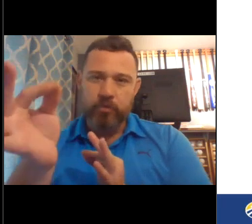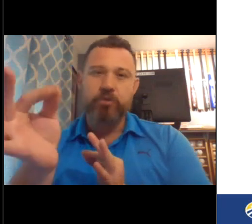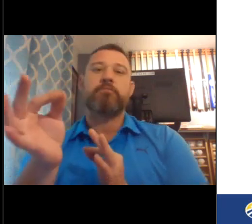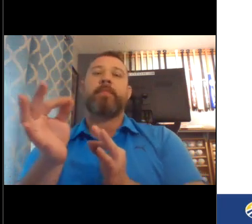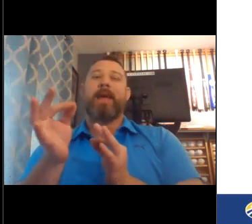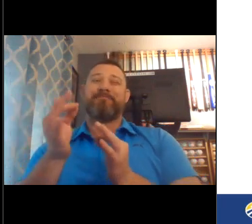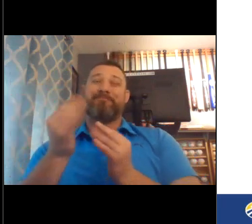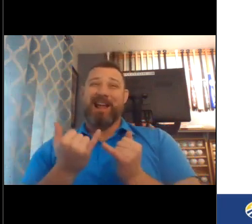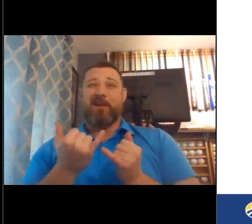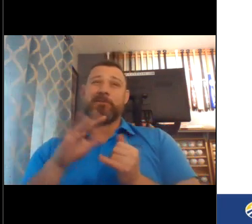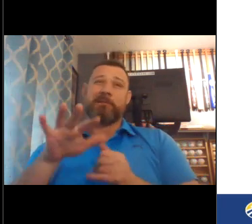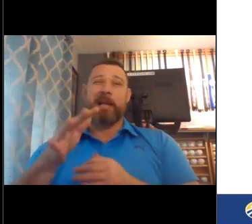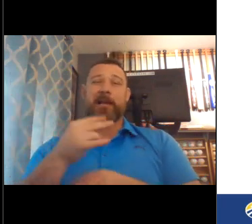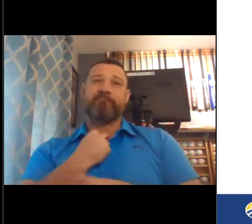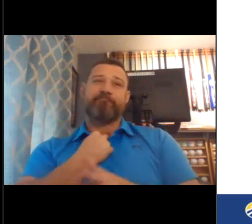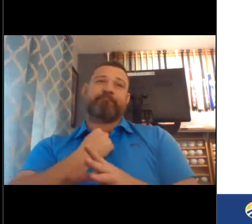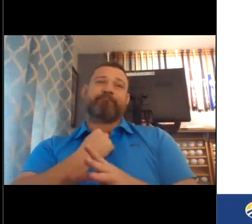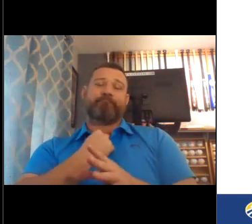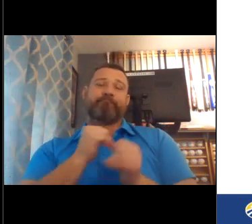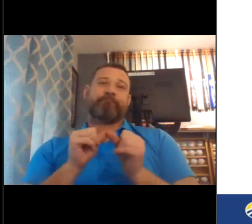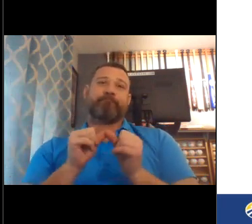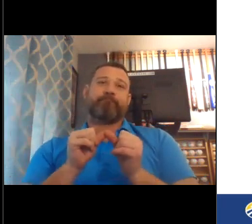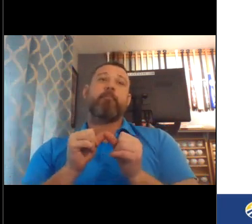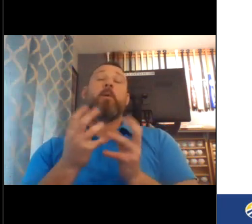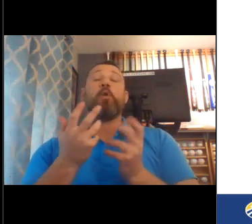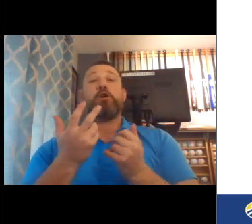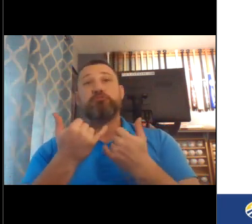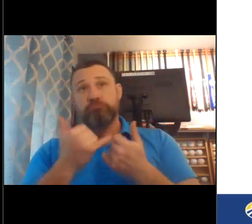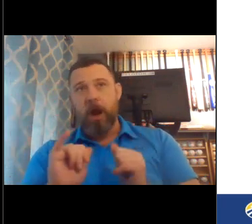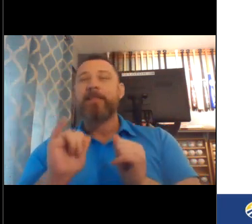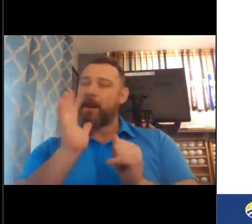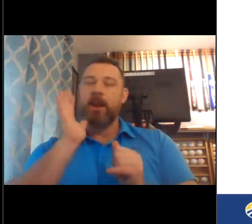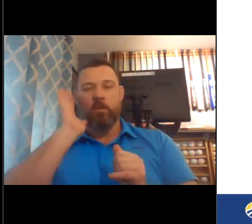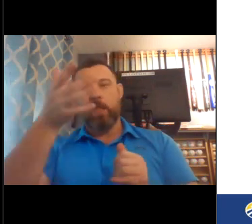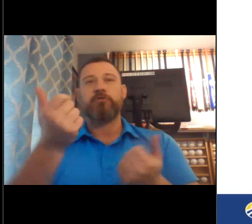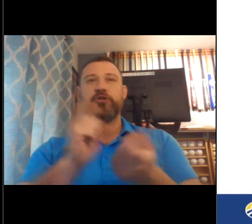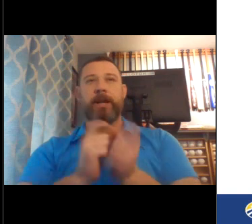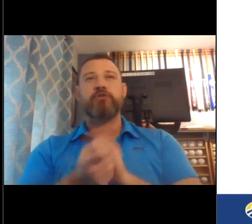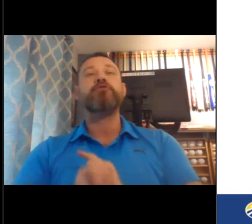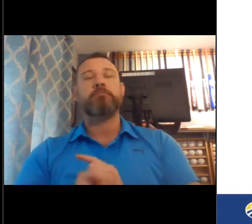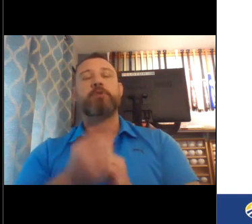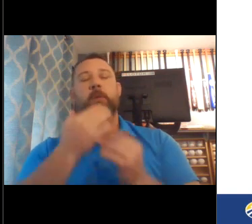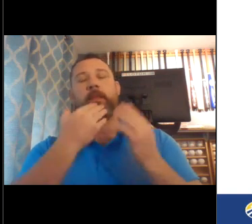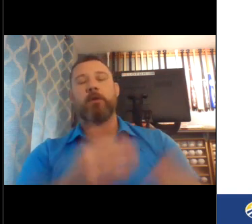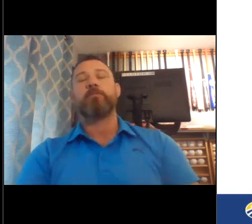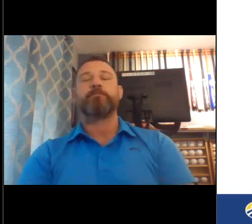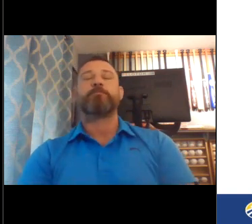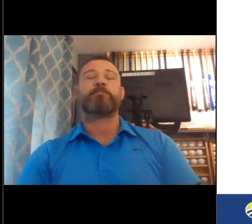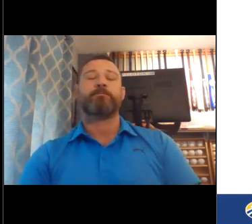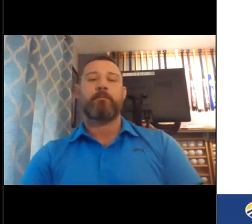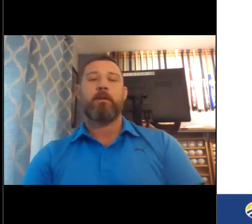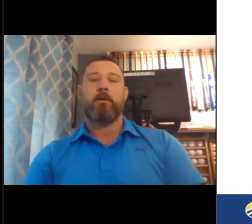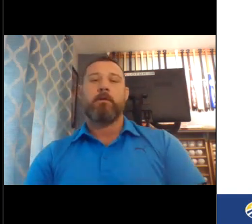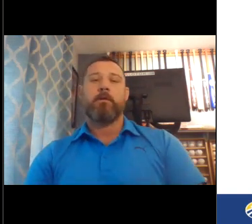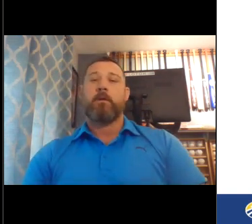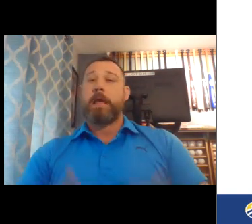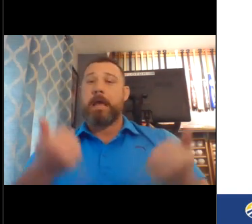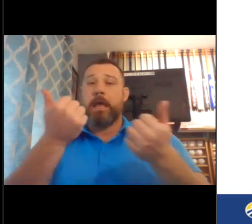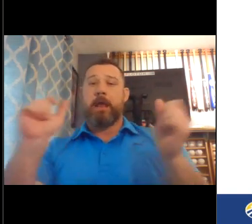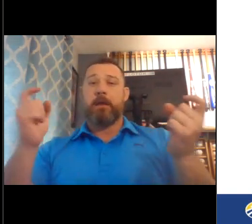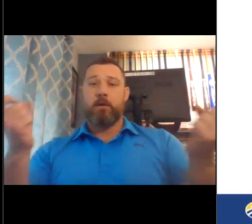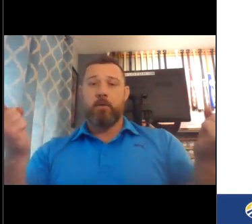moment. But with high-speed rail, certainly we think that will change all of that. So thank you. Does anyone have any questions or